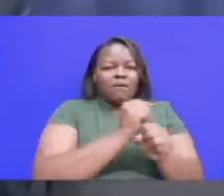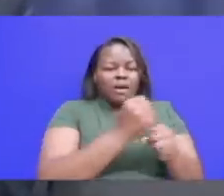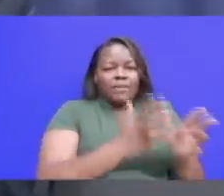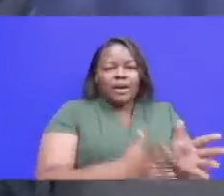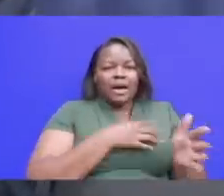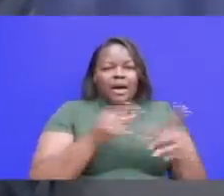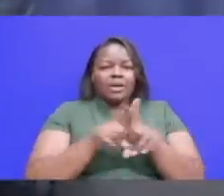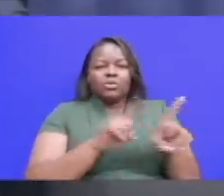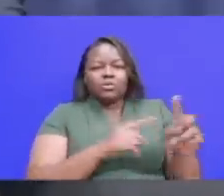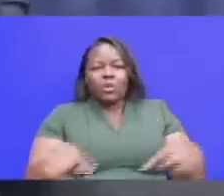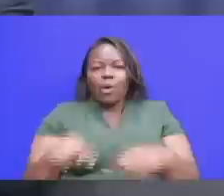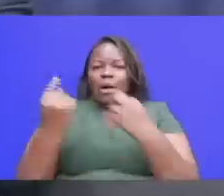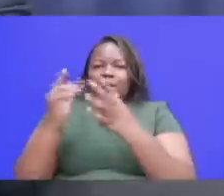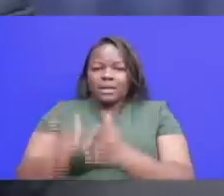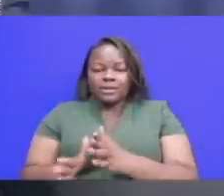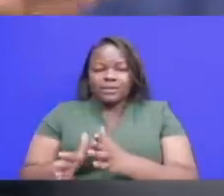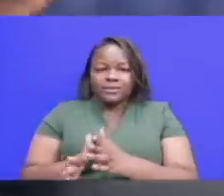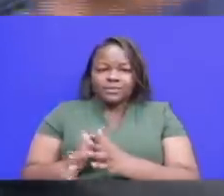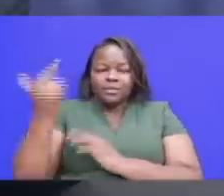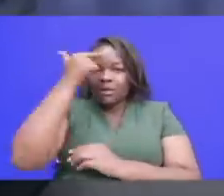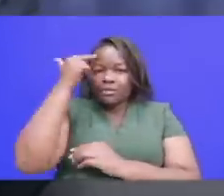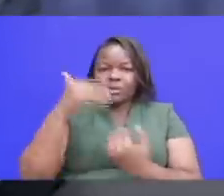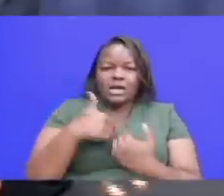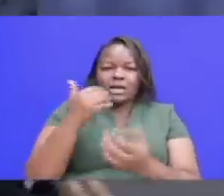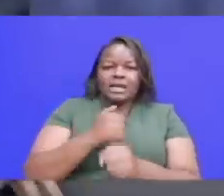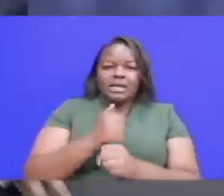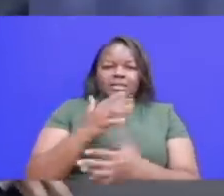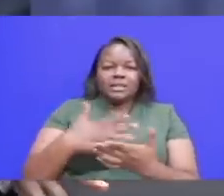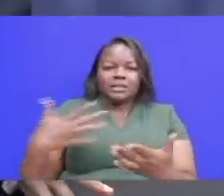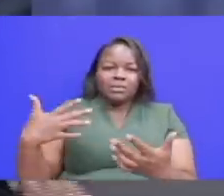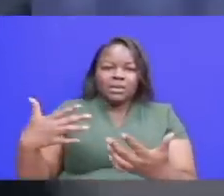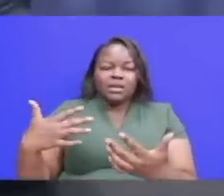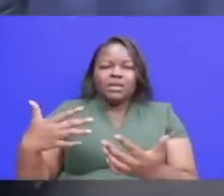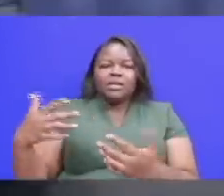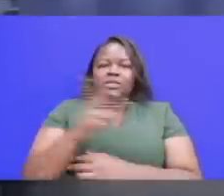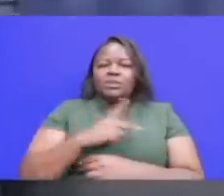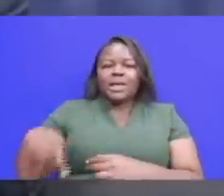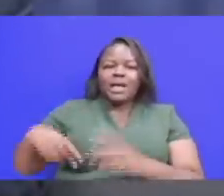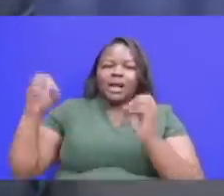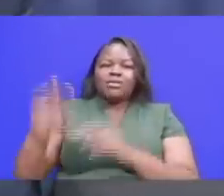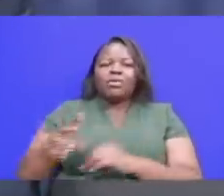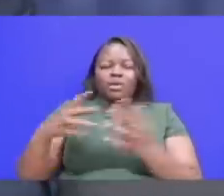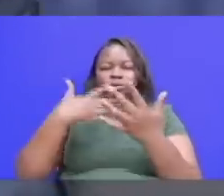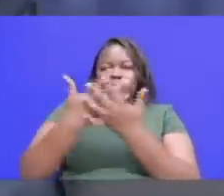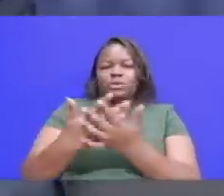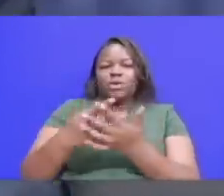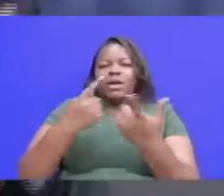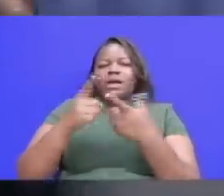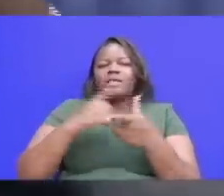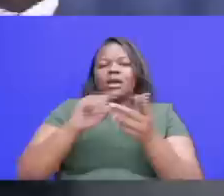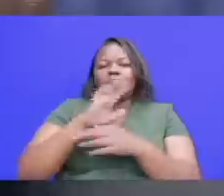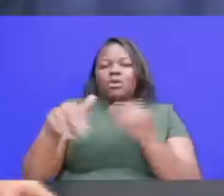Mm. Because they had done something to the king, so they were thrown into prison. Mm. Then all these people